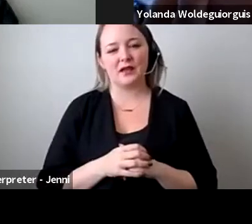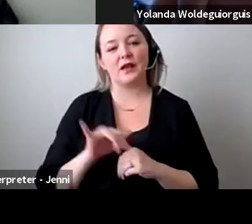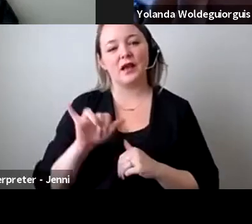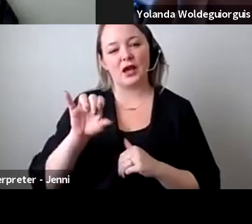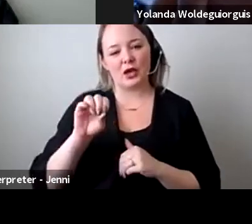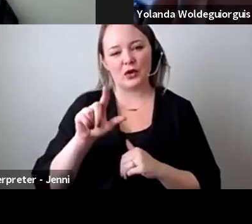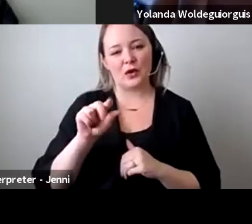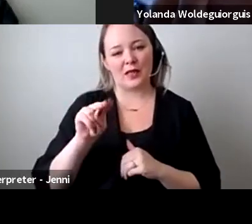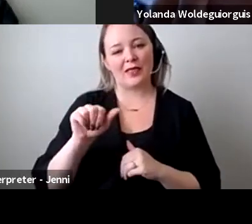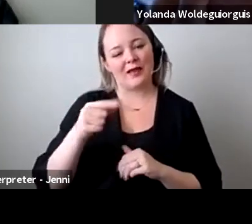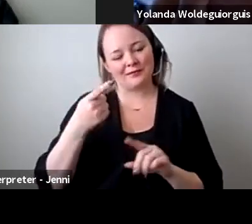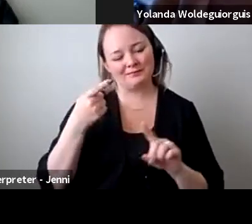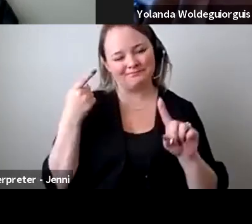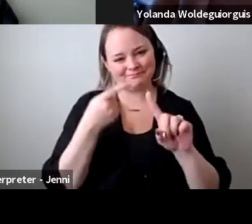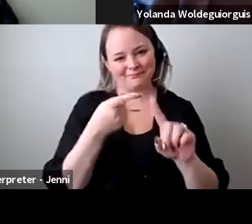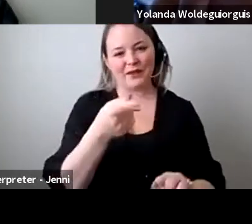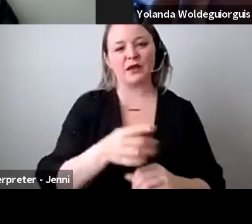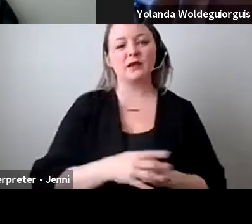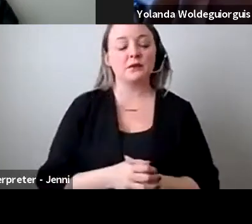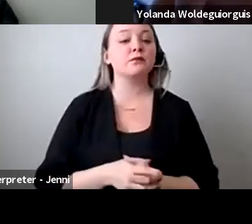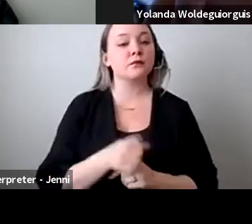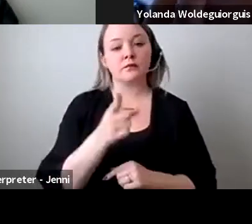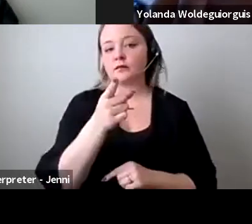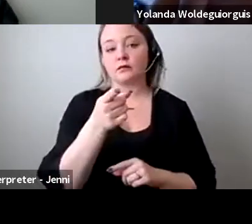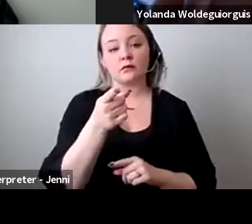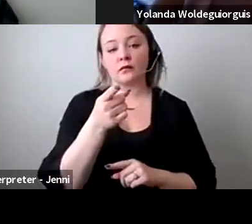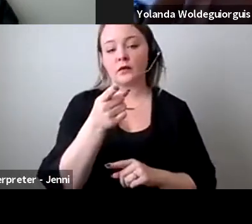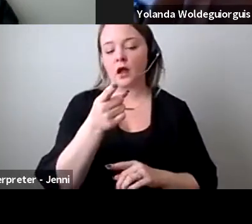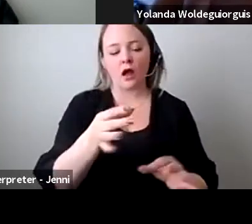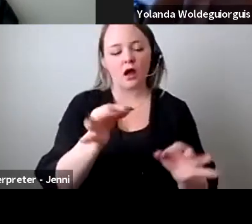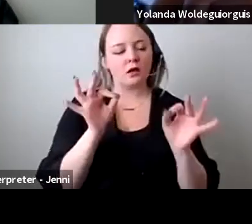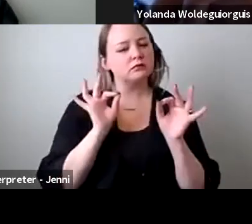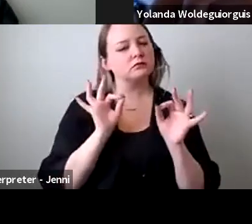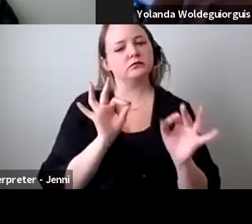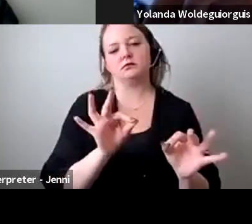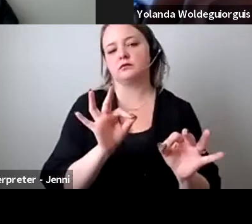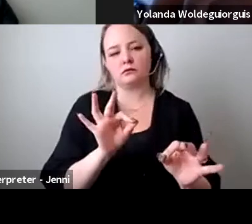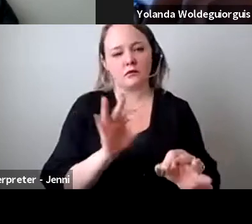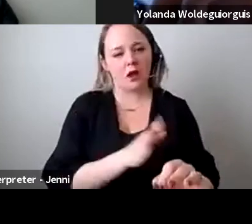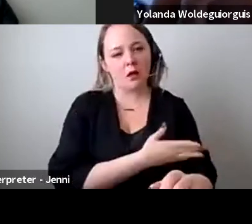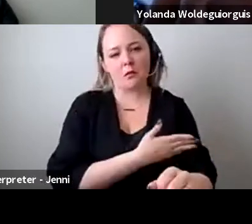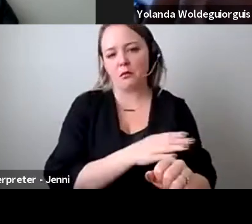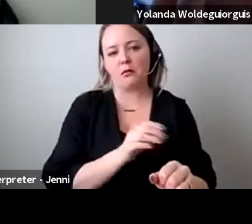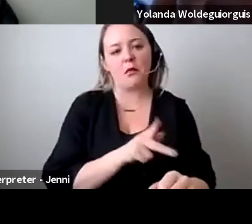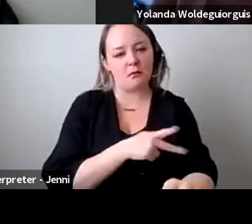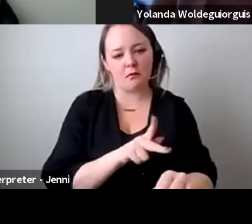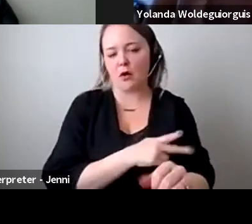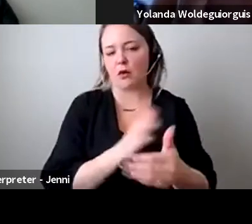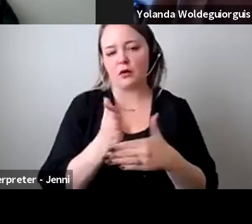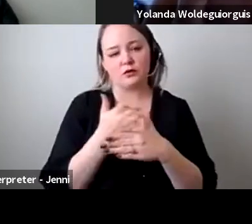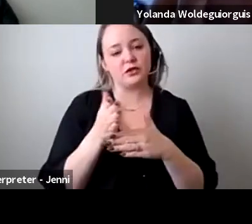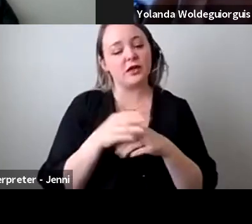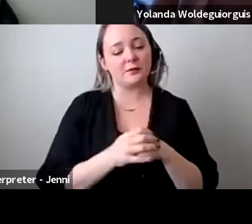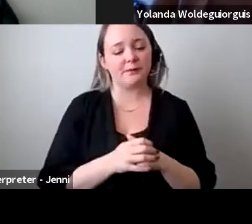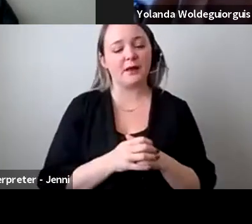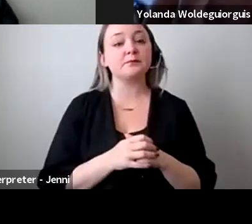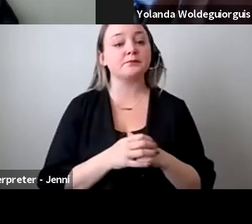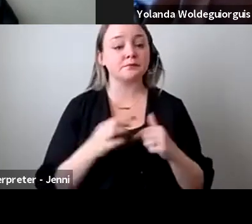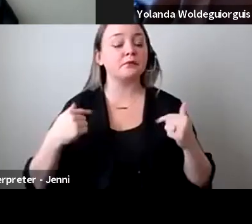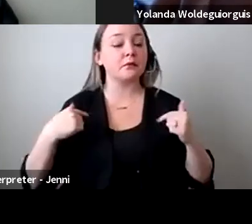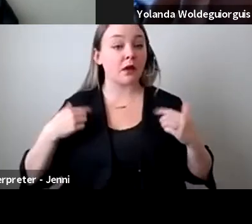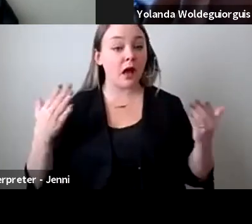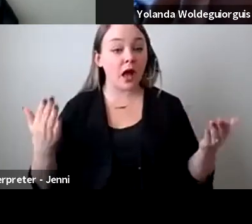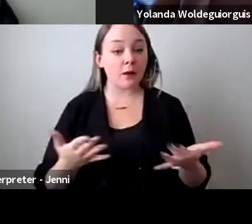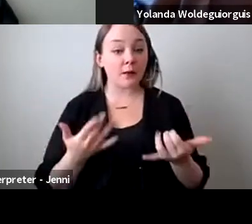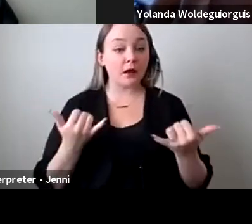Yolanda, especially you, because you hit it right on the money once again with that poem. Yes. But I'm here today